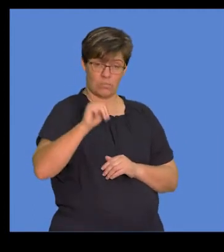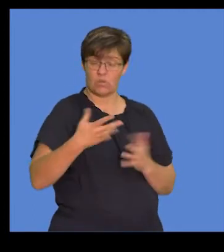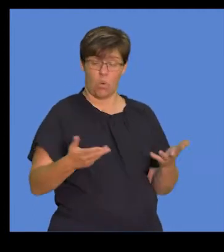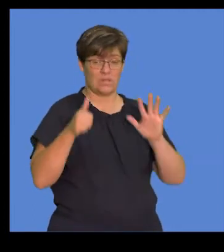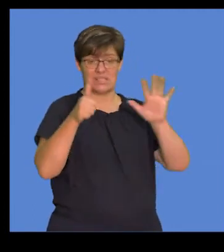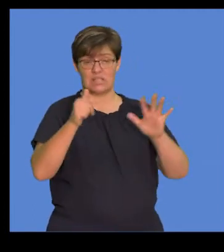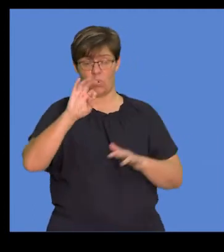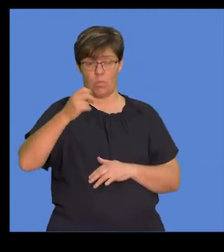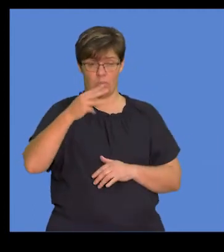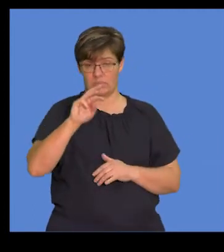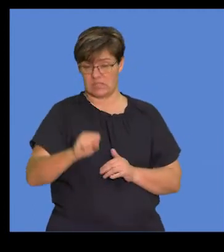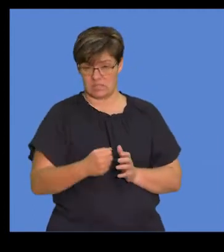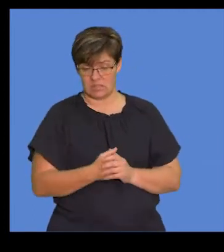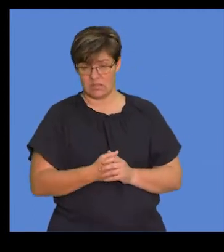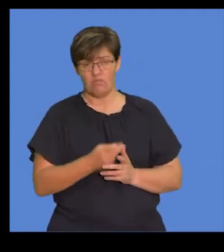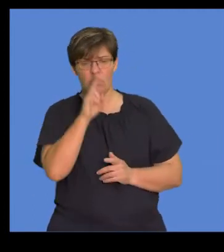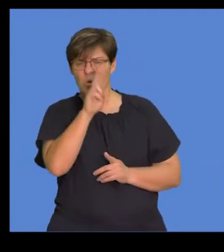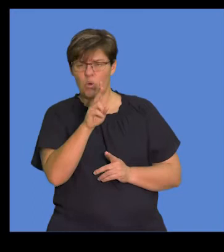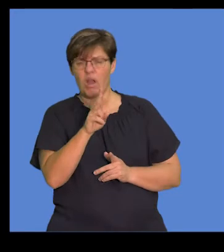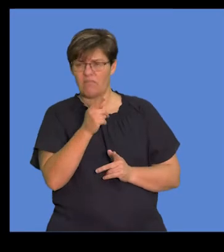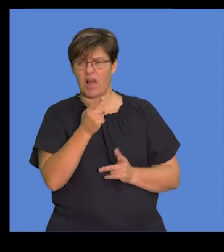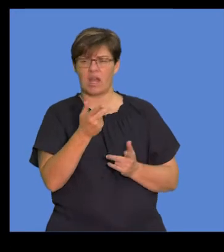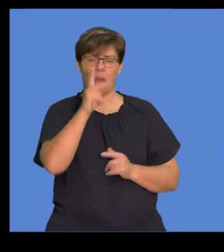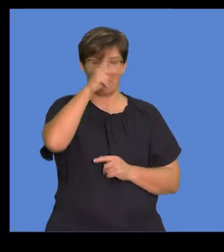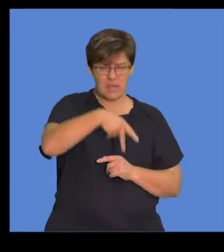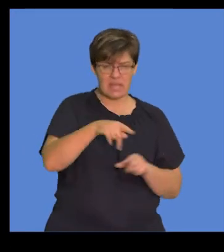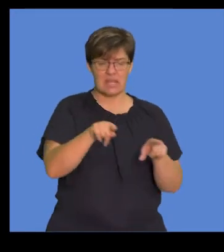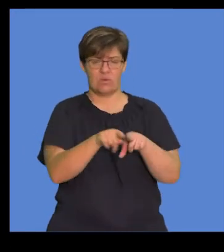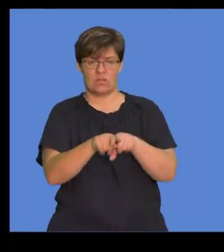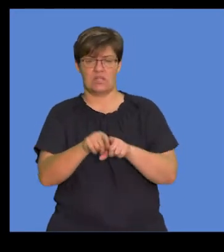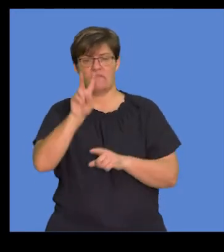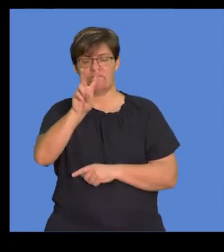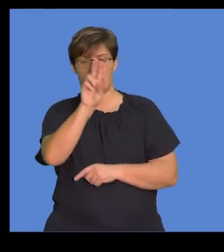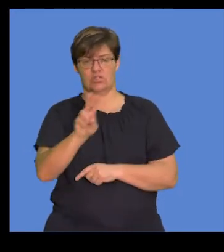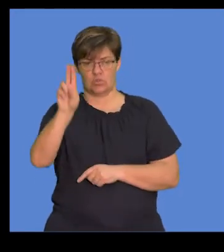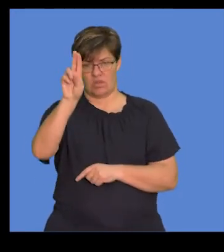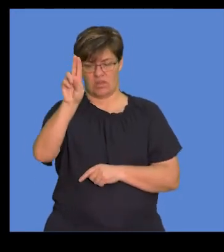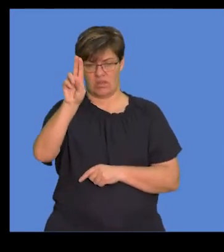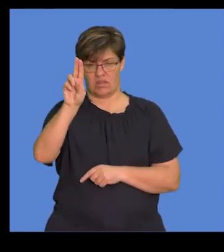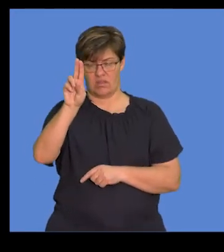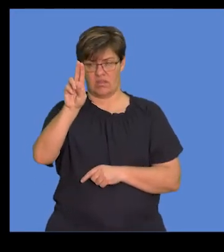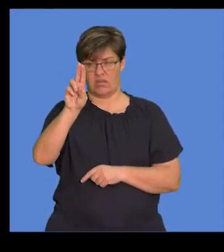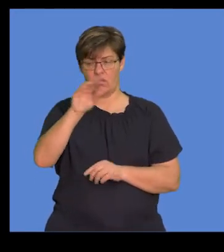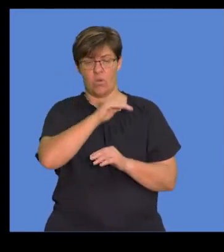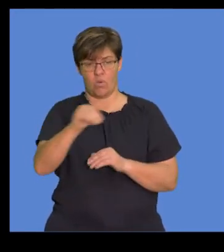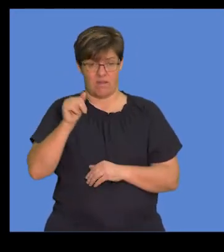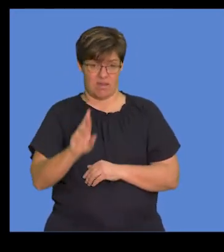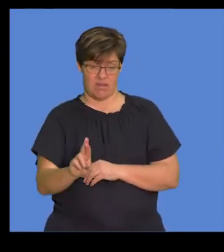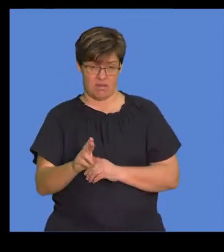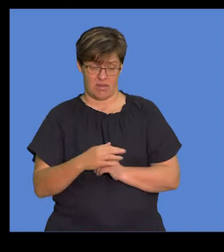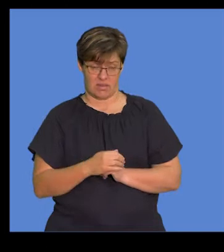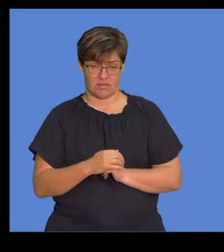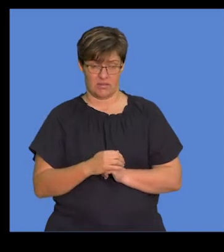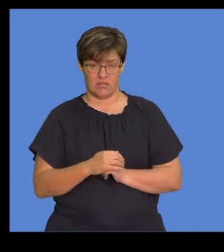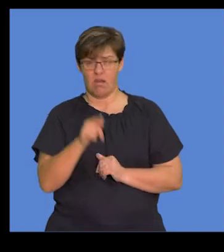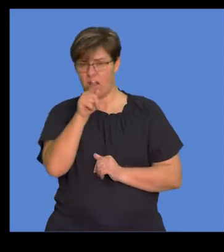ohms than the 6 ohms, or even if we look at it in terms of P, is equals to V squared